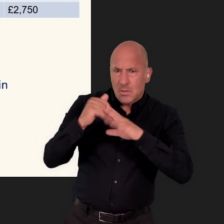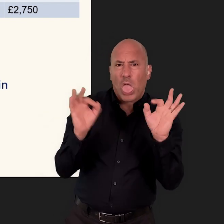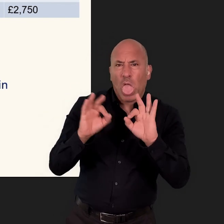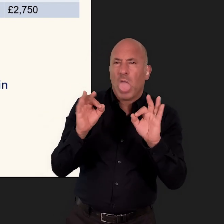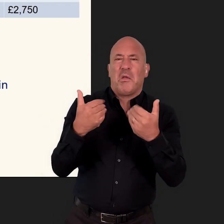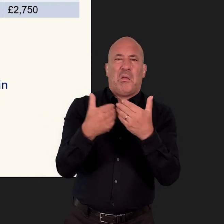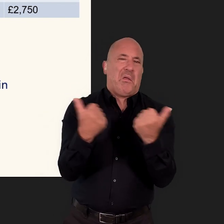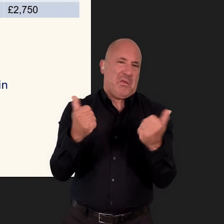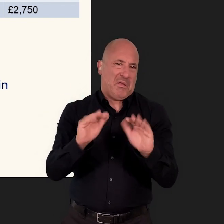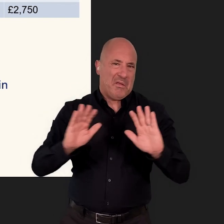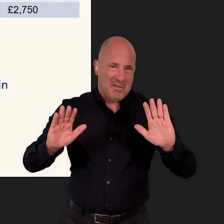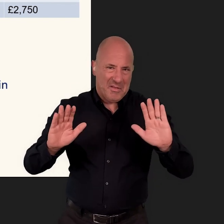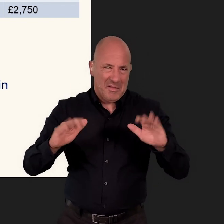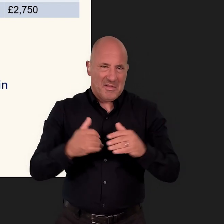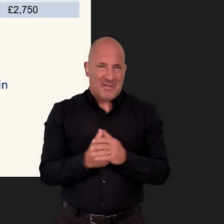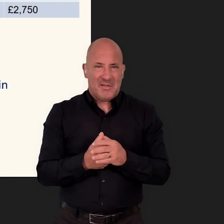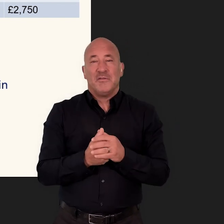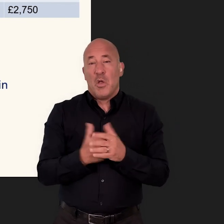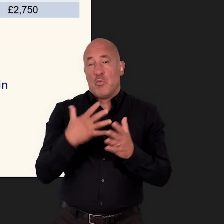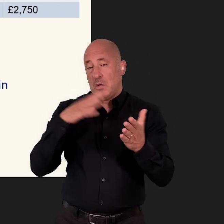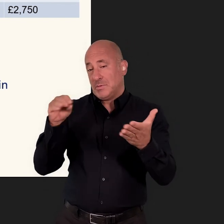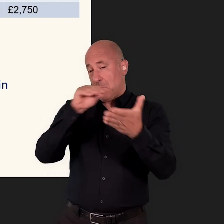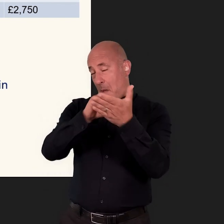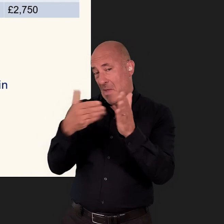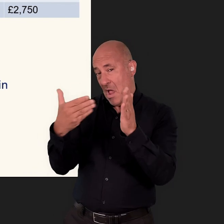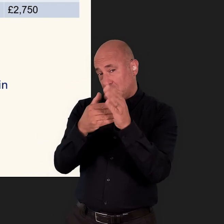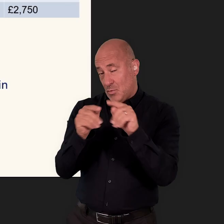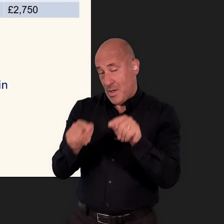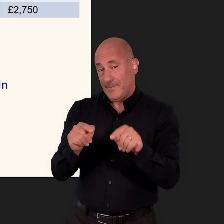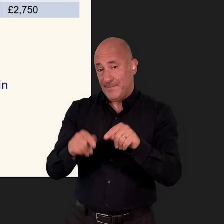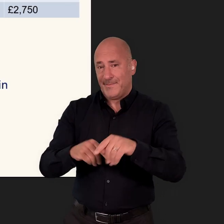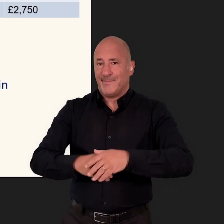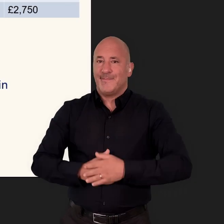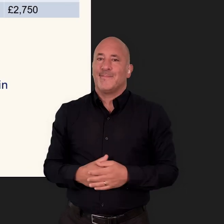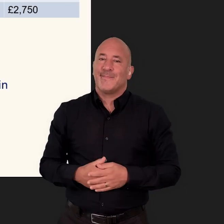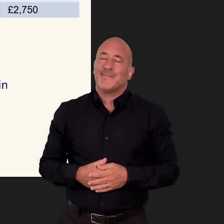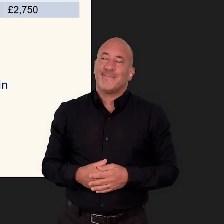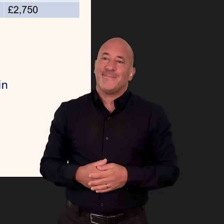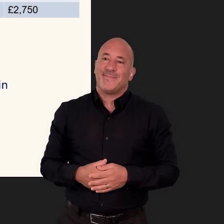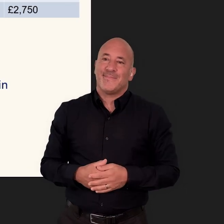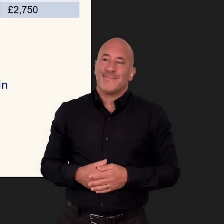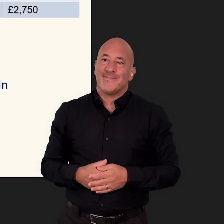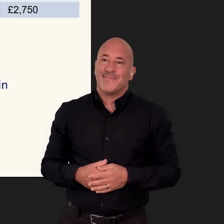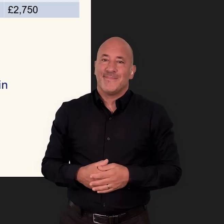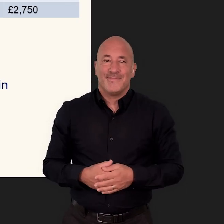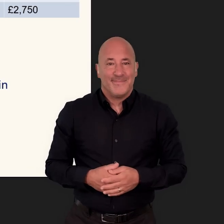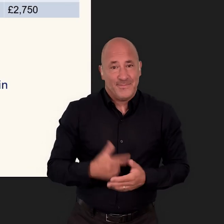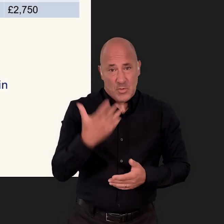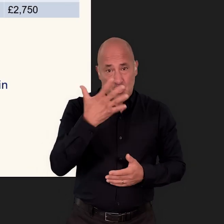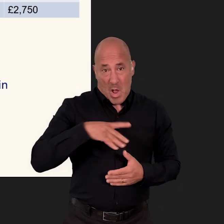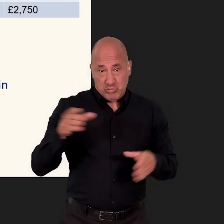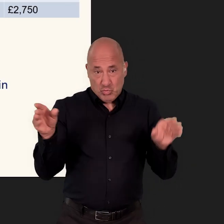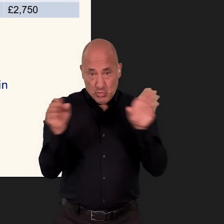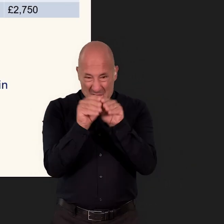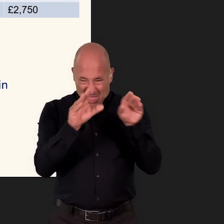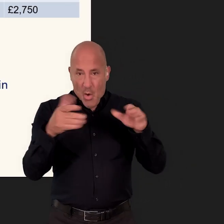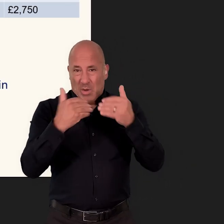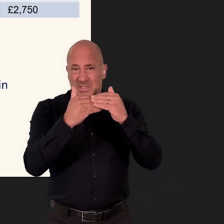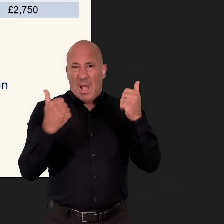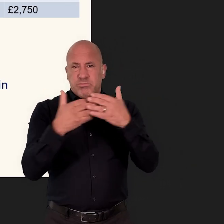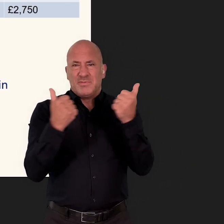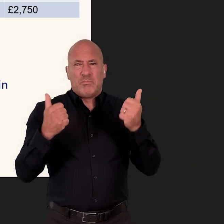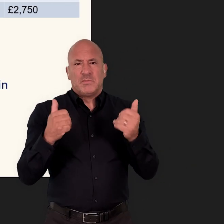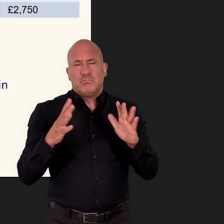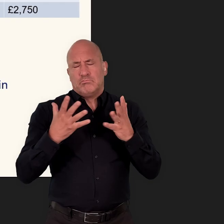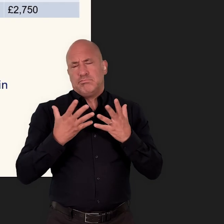other non-construction project-related risks. So ideally, we would want to see these as well. Whether you choose to show